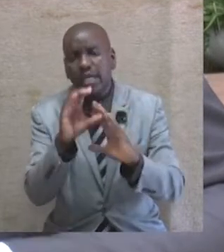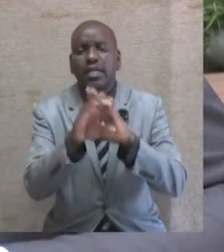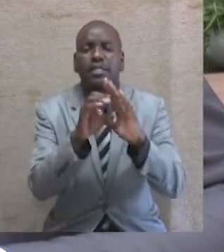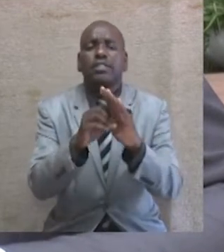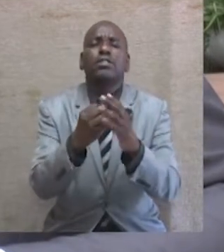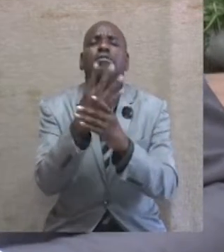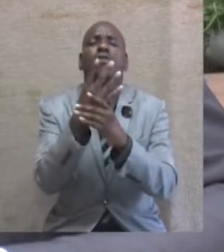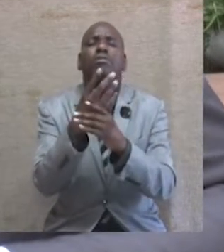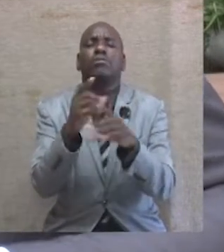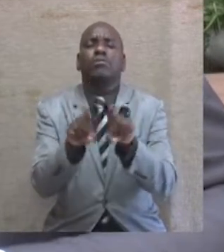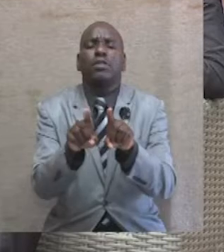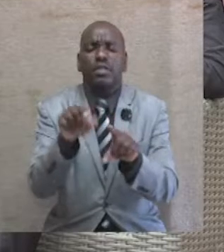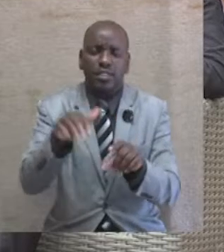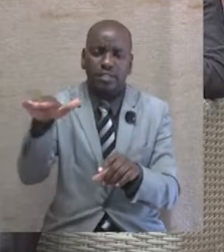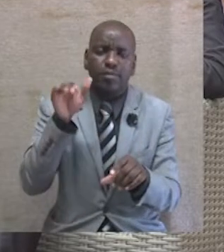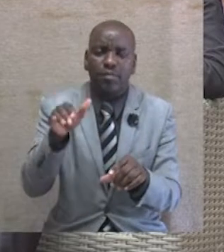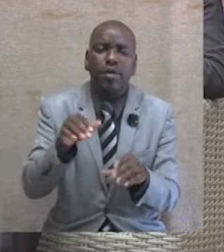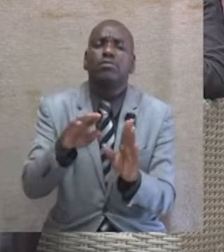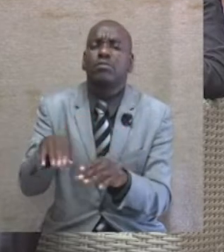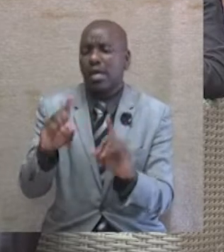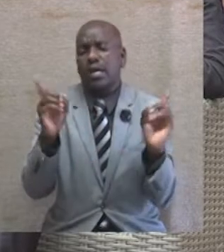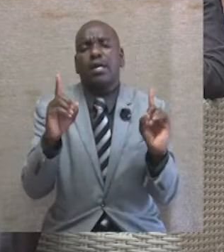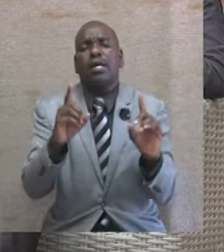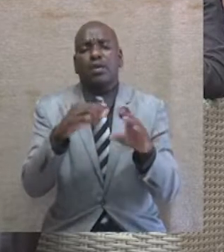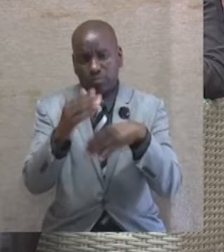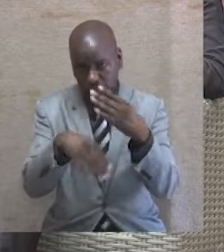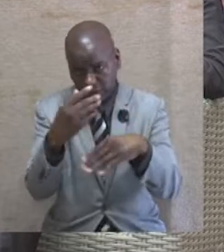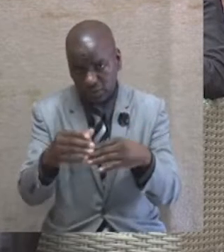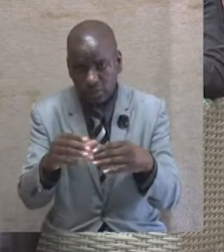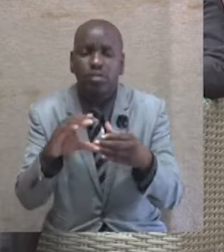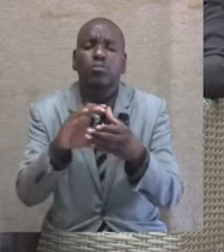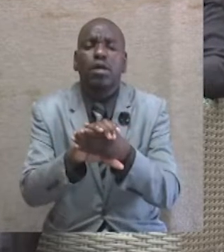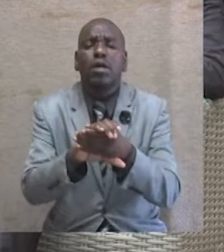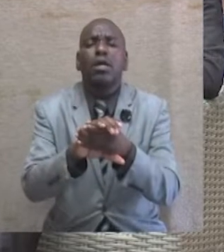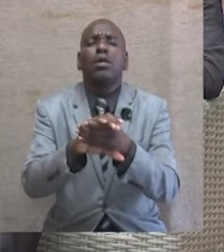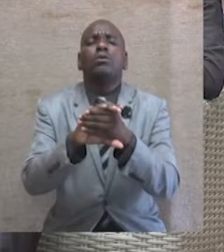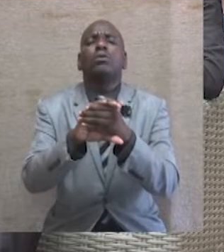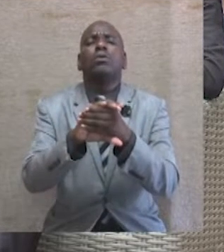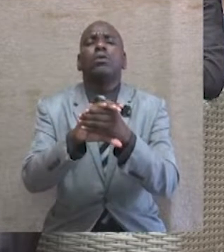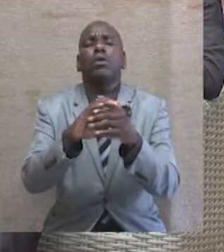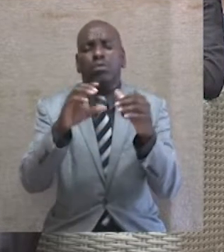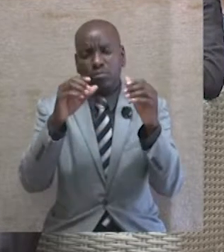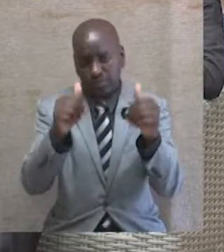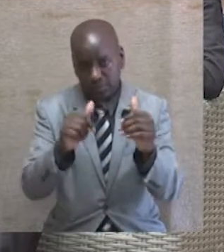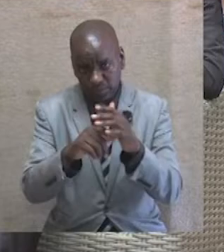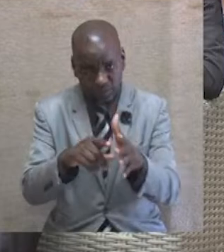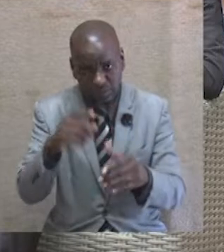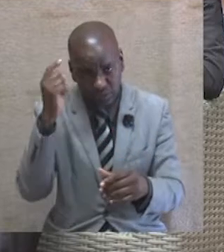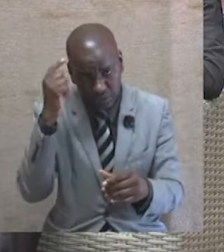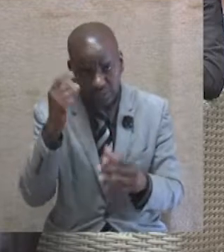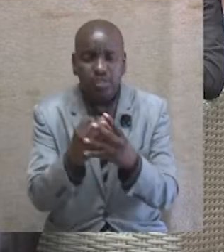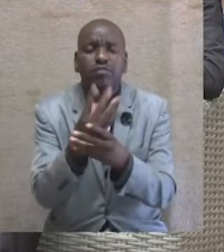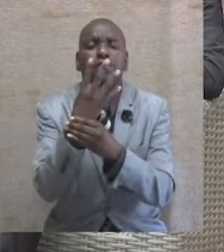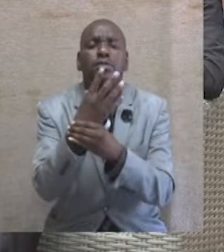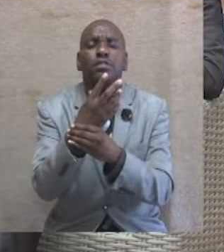countries that have developed along these lines. As Zimbabwe can't be lagging behind, we also need to be part of that movement in terms of